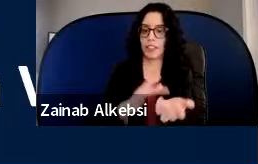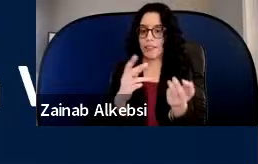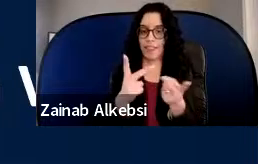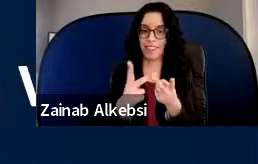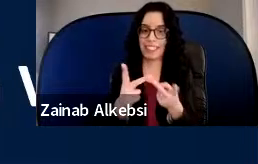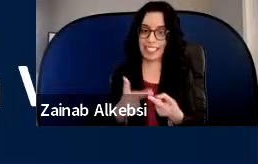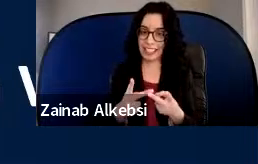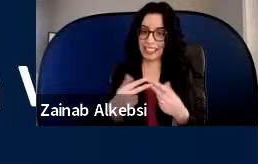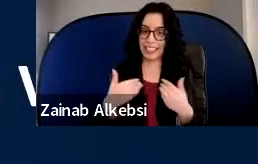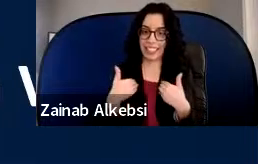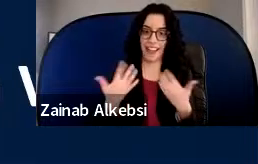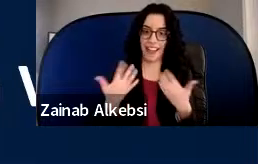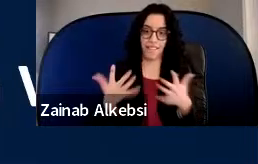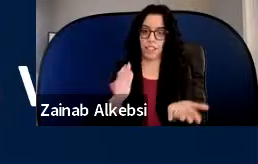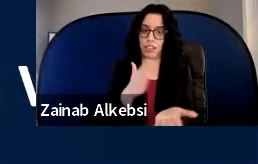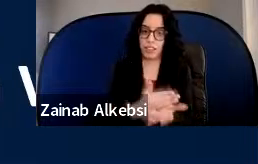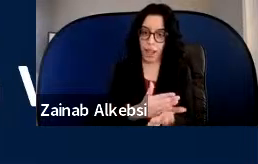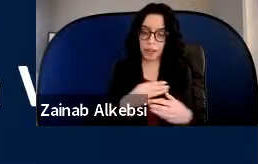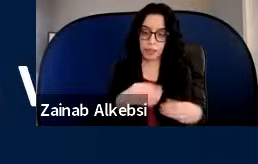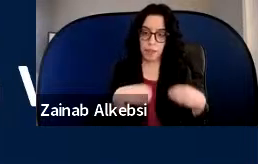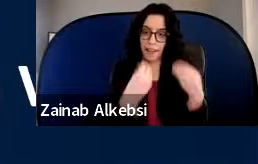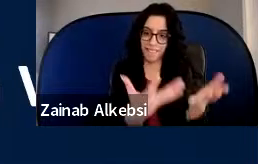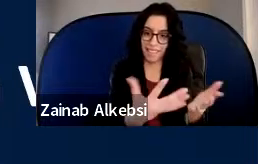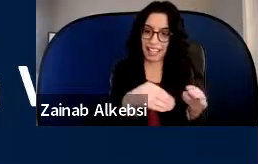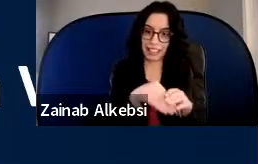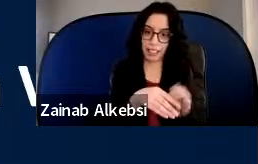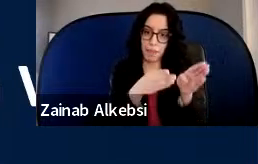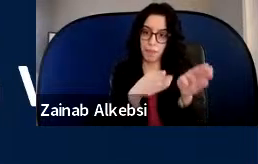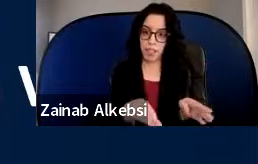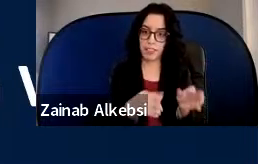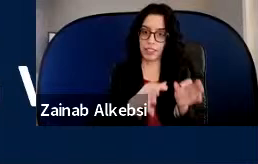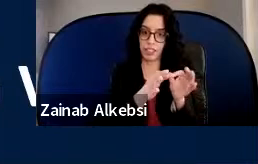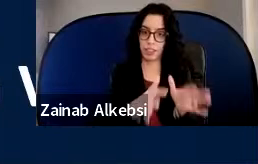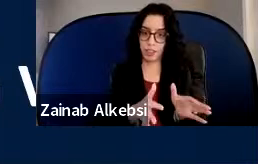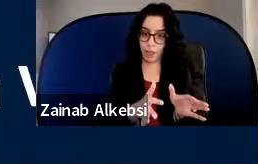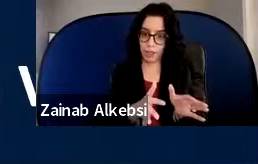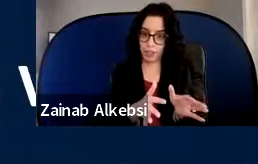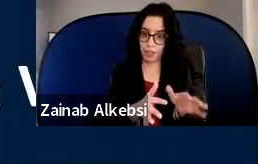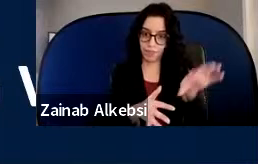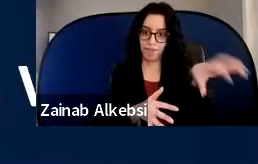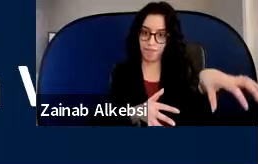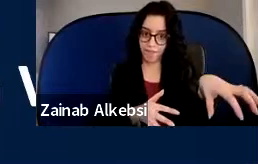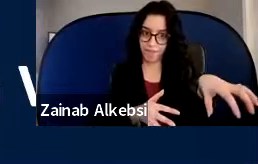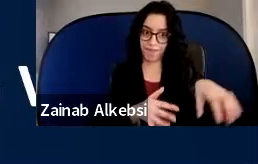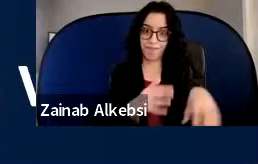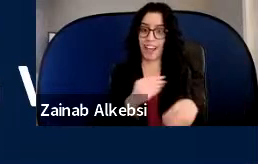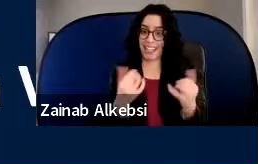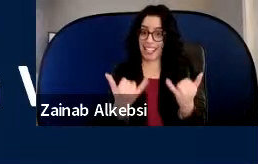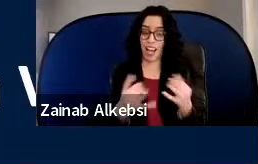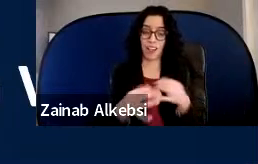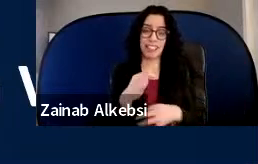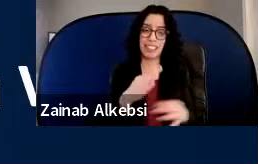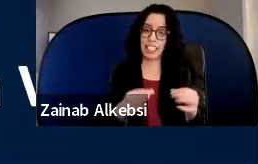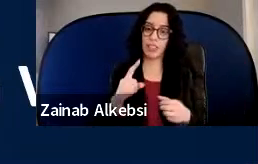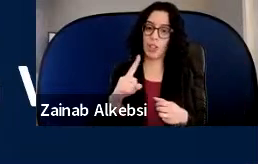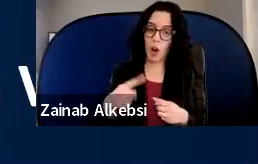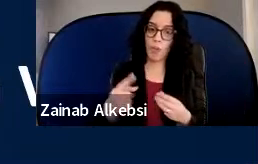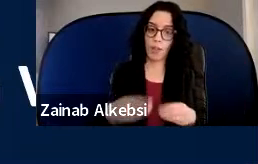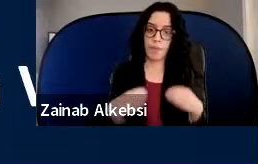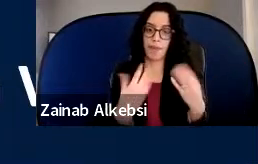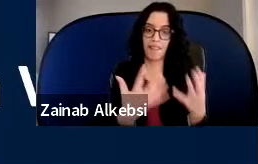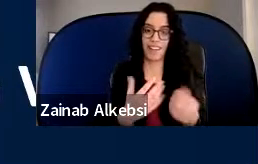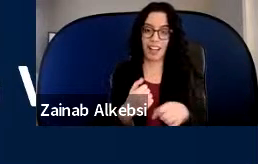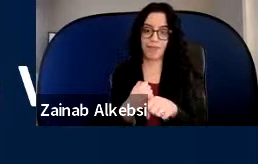over-reliance on the use of video remote interpreting services, VRI. Many medical facilities have